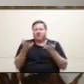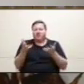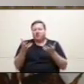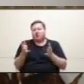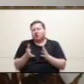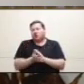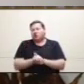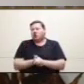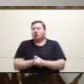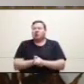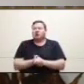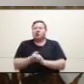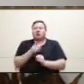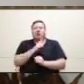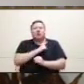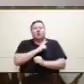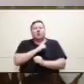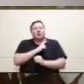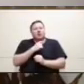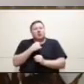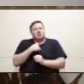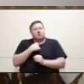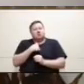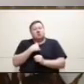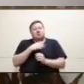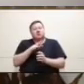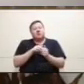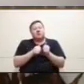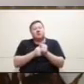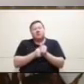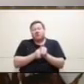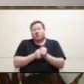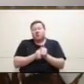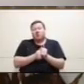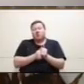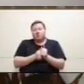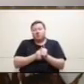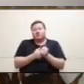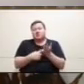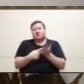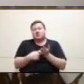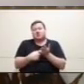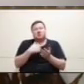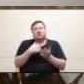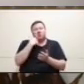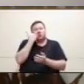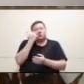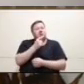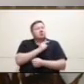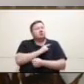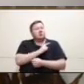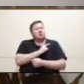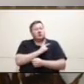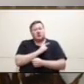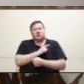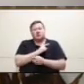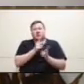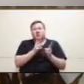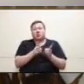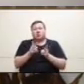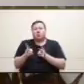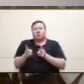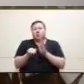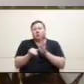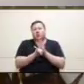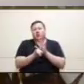Why I'm raising this as a follow-up, Chair, is because this was also